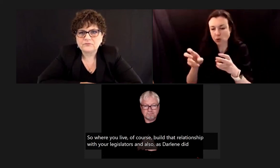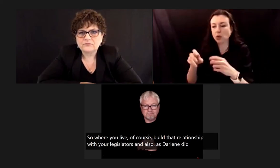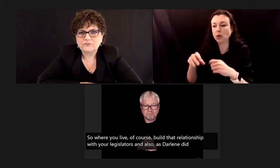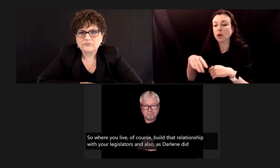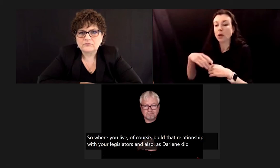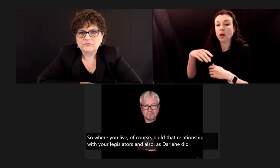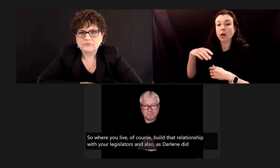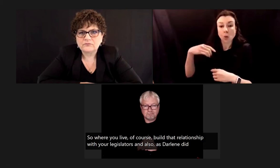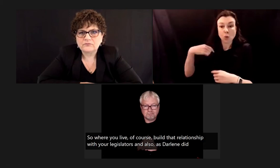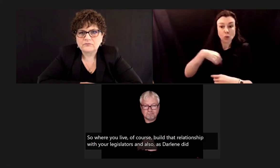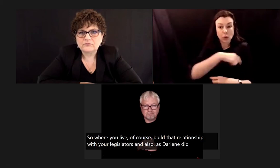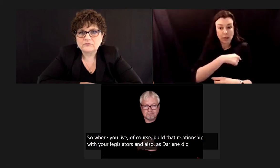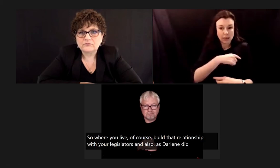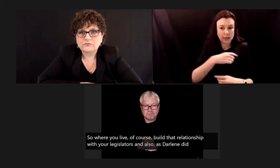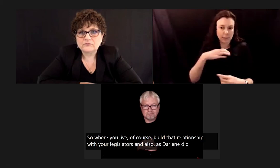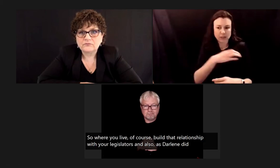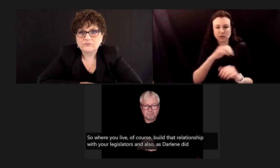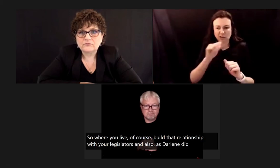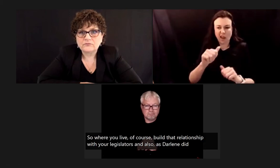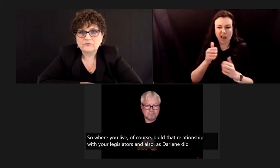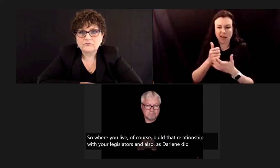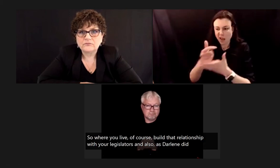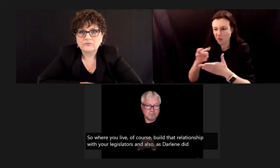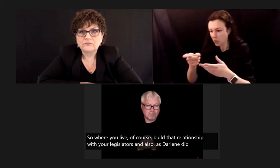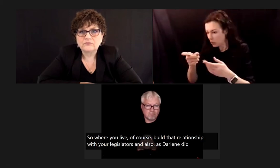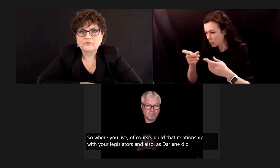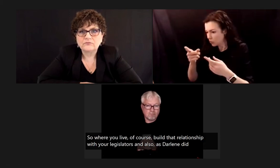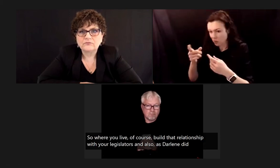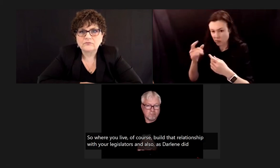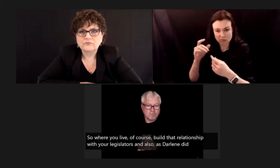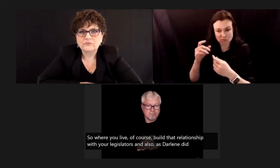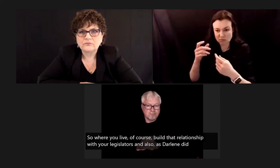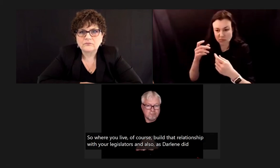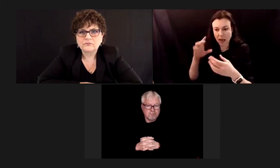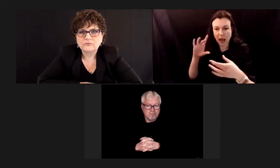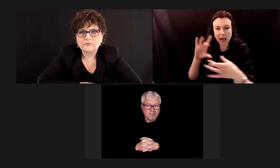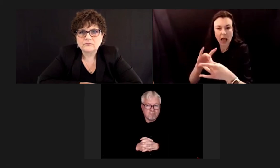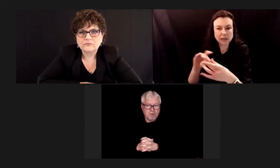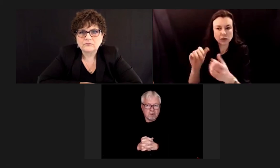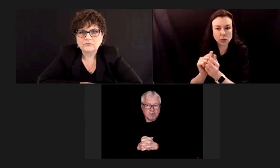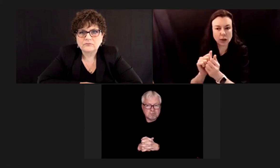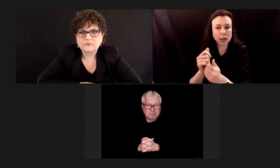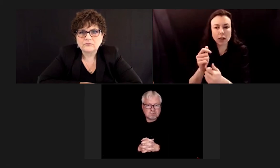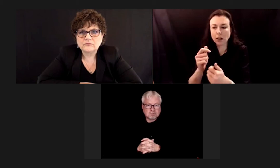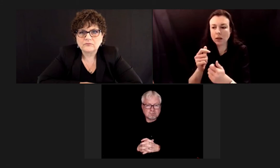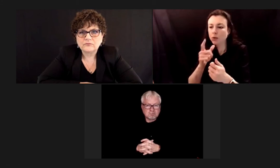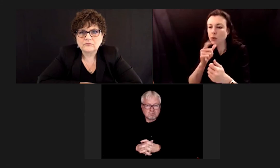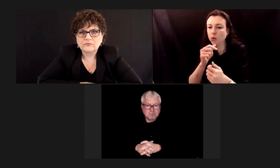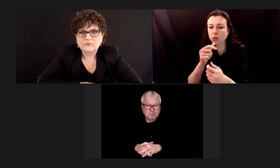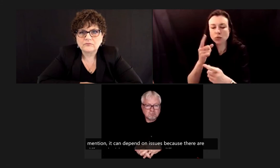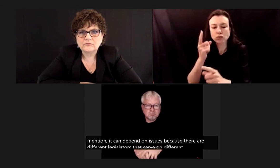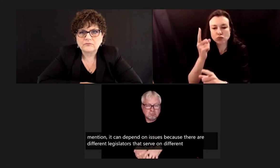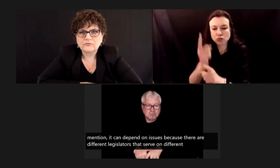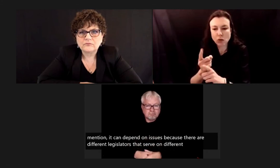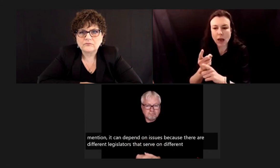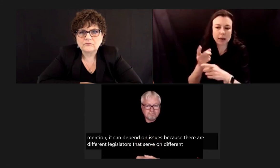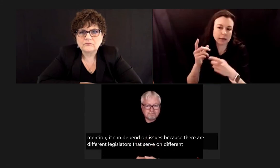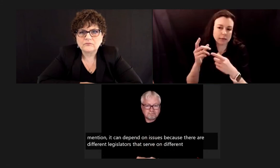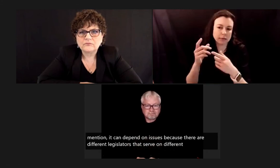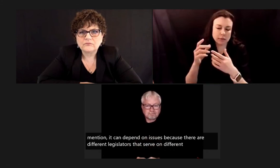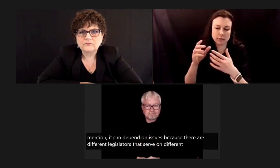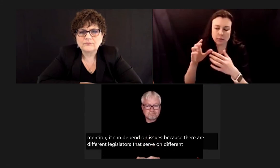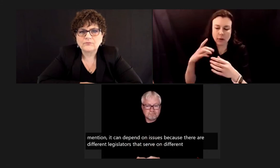committees and address different issues. And the commission can actually help to make those